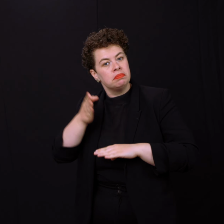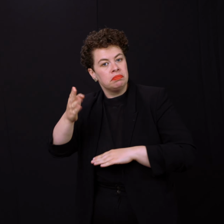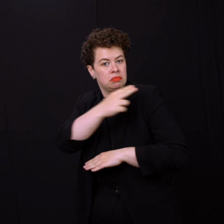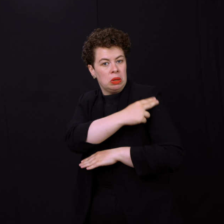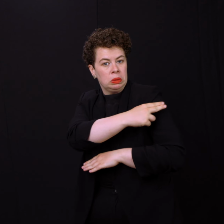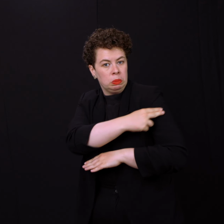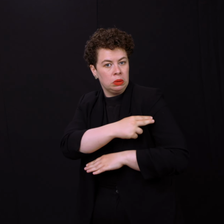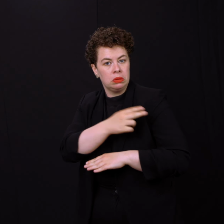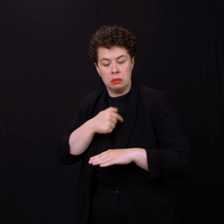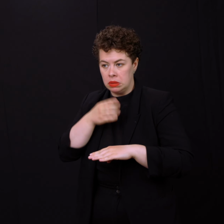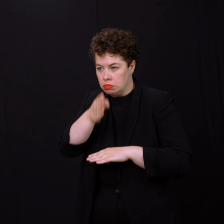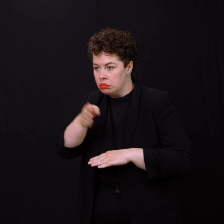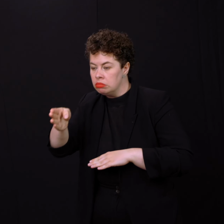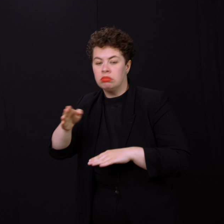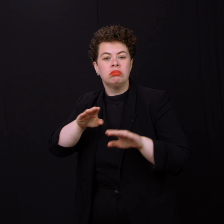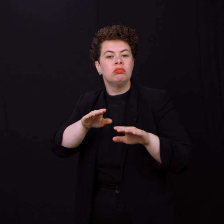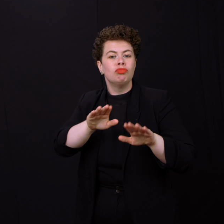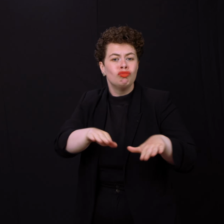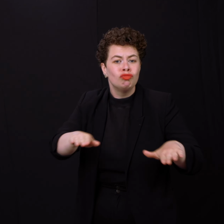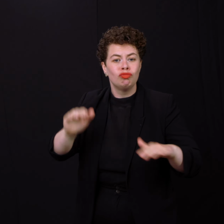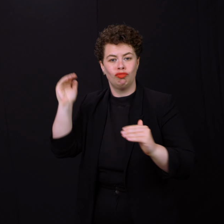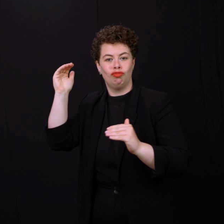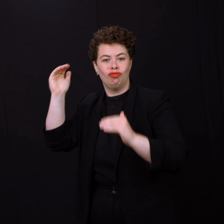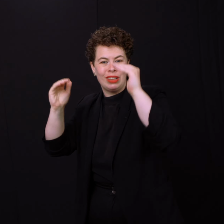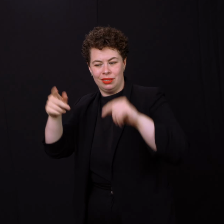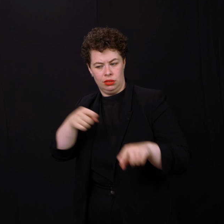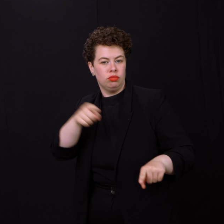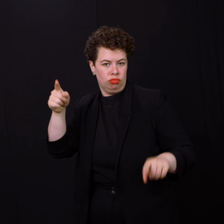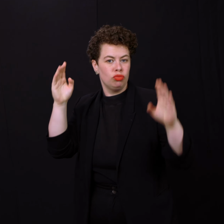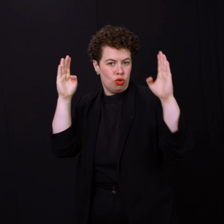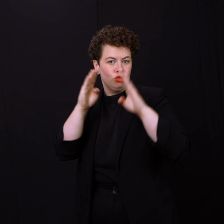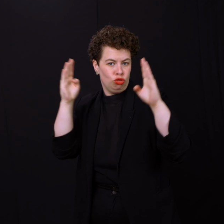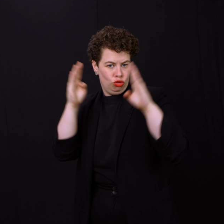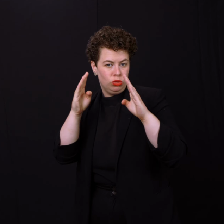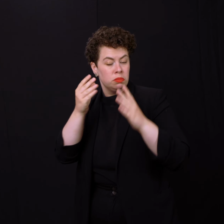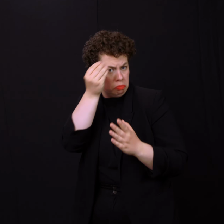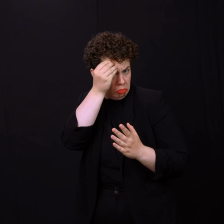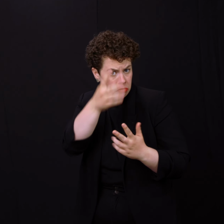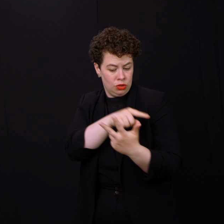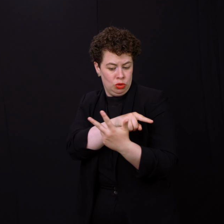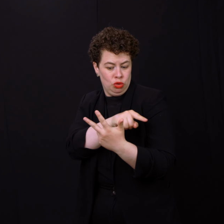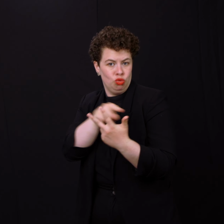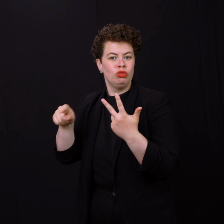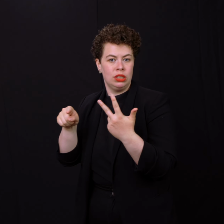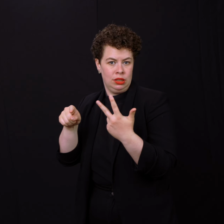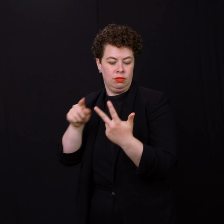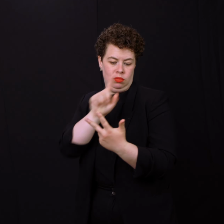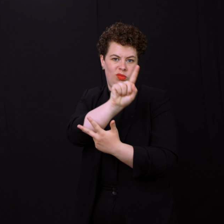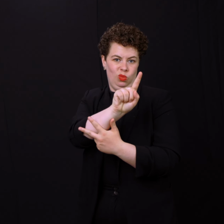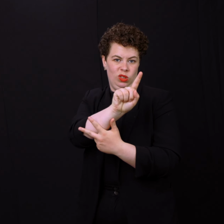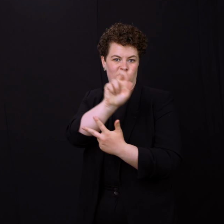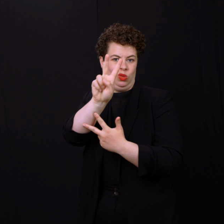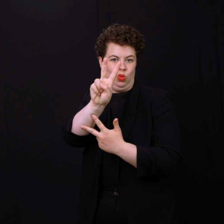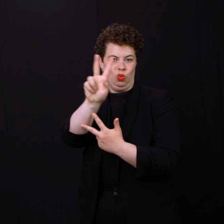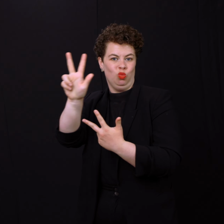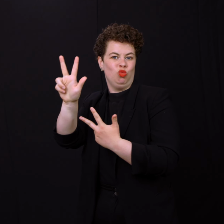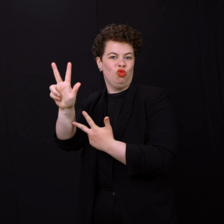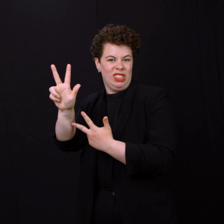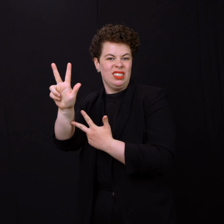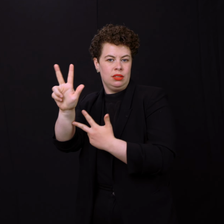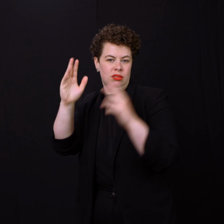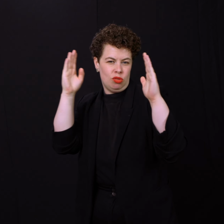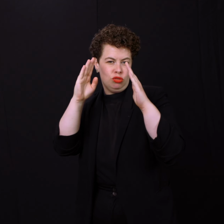and adults with Usher syndrome. Now, there are three types of Usher syndrome, type 1, 2, and 3.